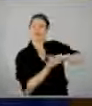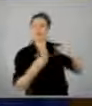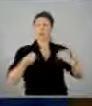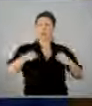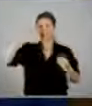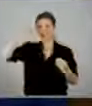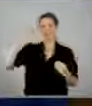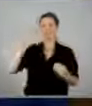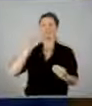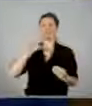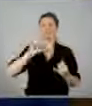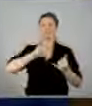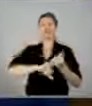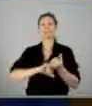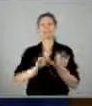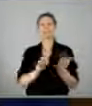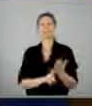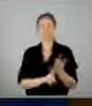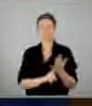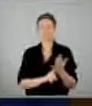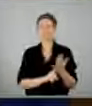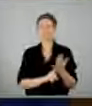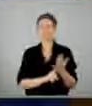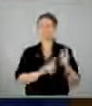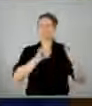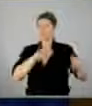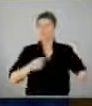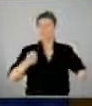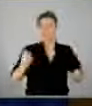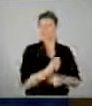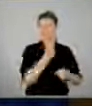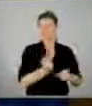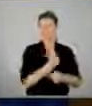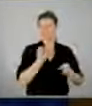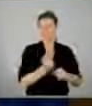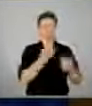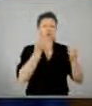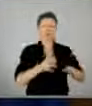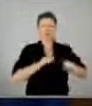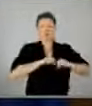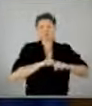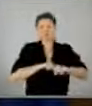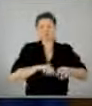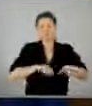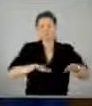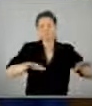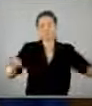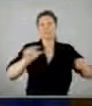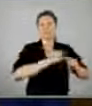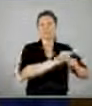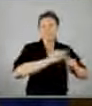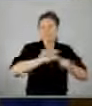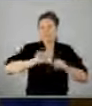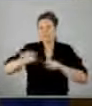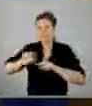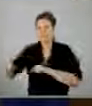March at 1 million doses per week to be made available. So that program will help keep Australians safe. And then